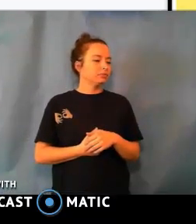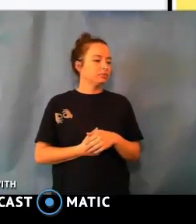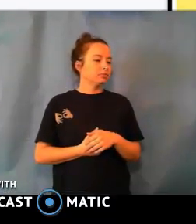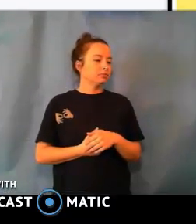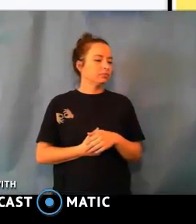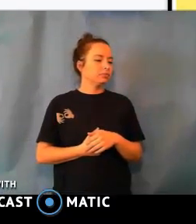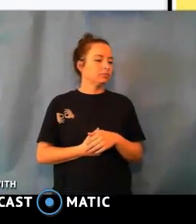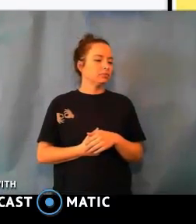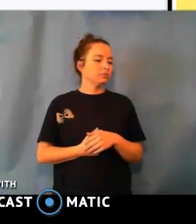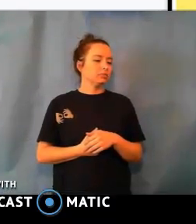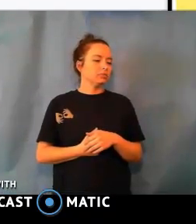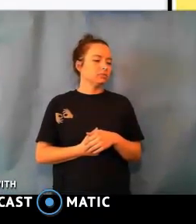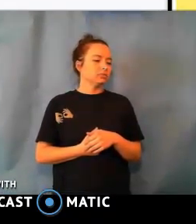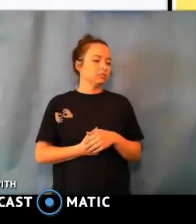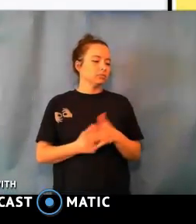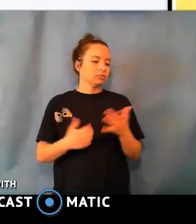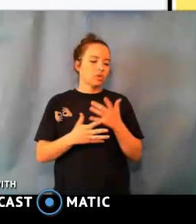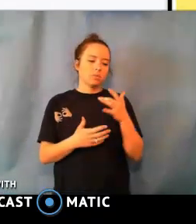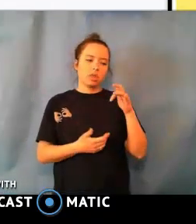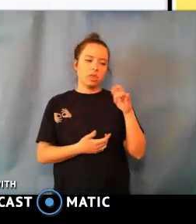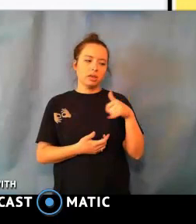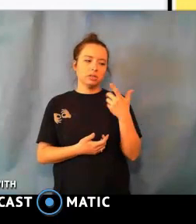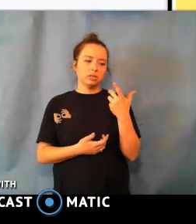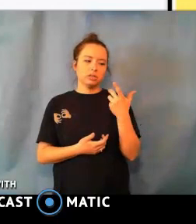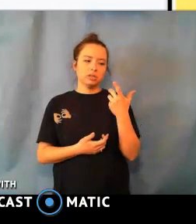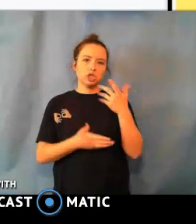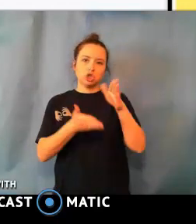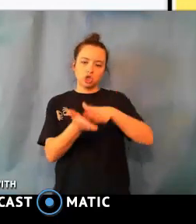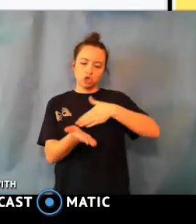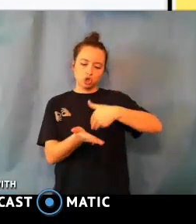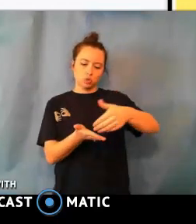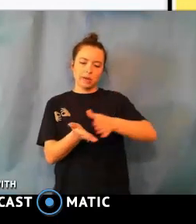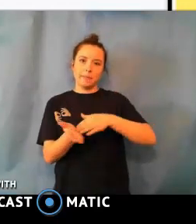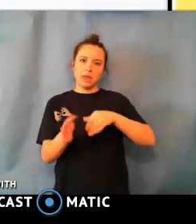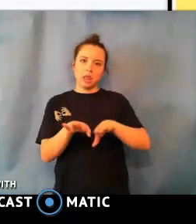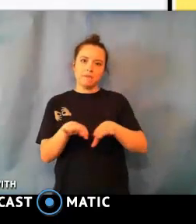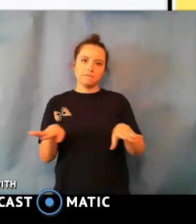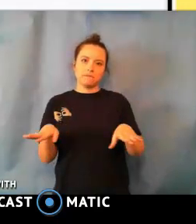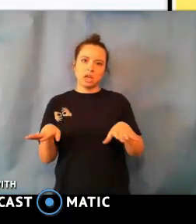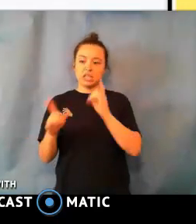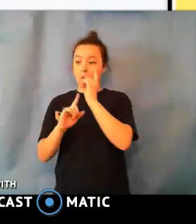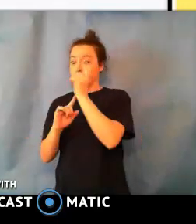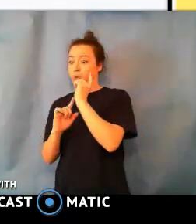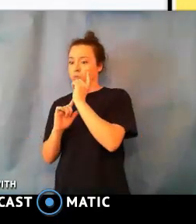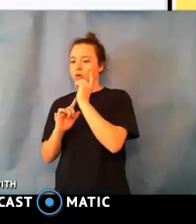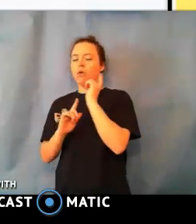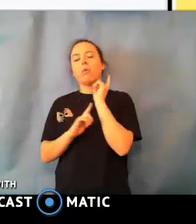All right. What about this one? Sweeping the floor. Can you do that really, really fast?